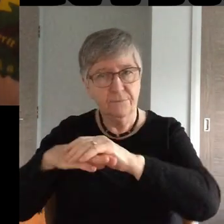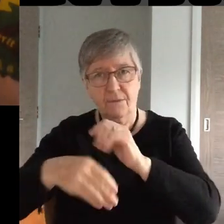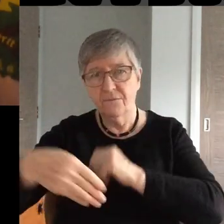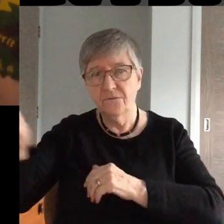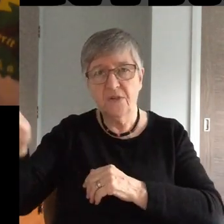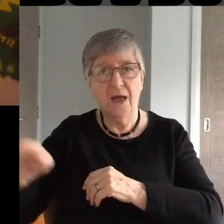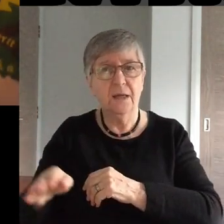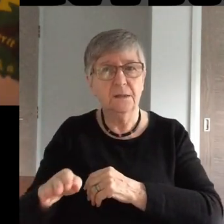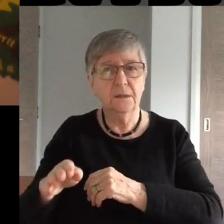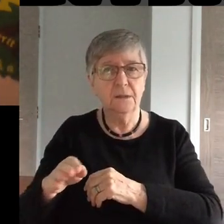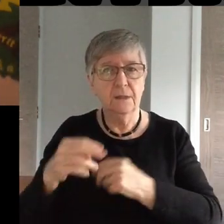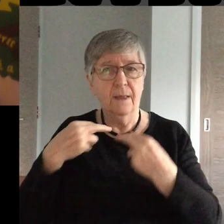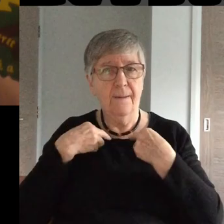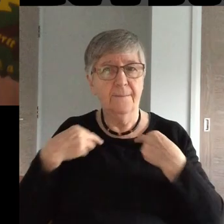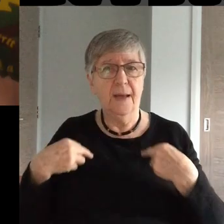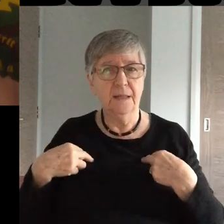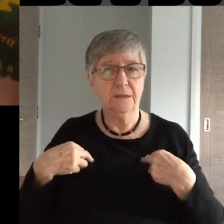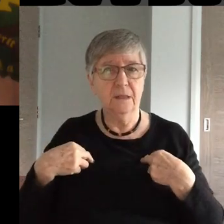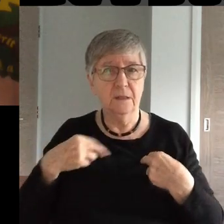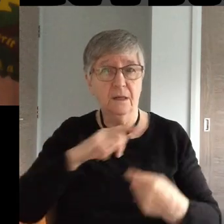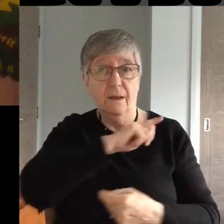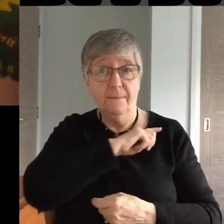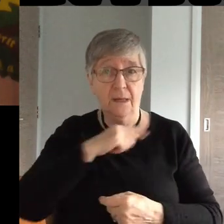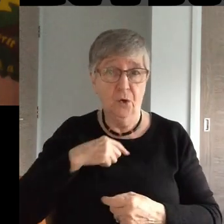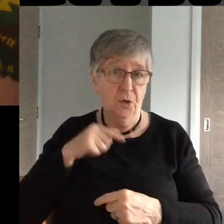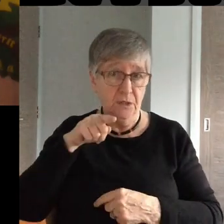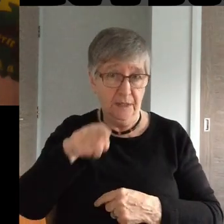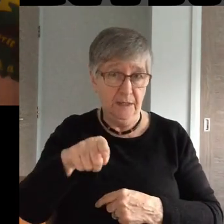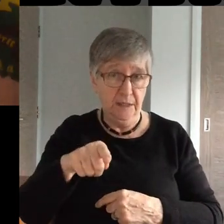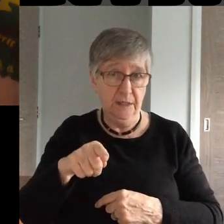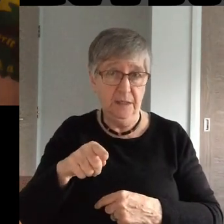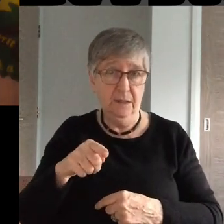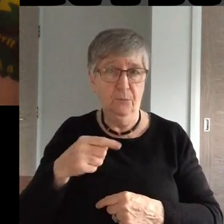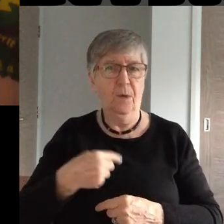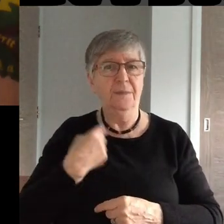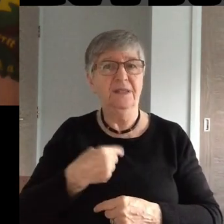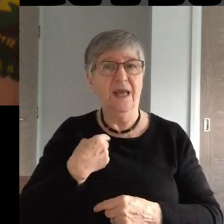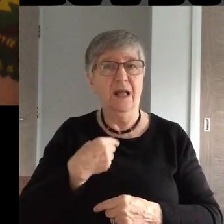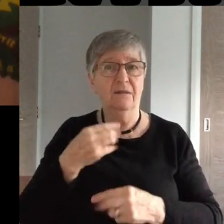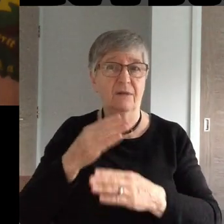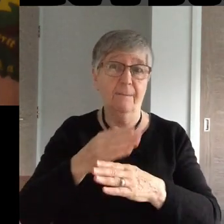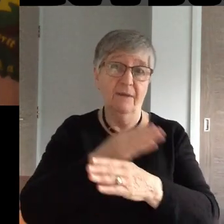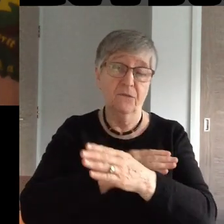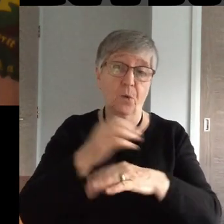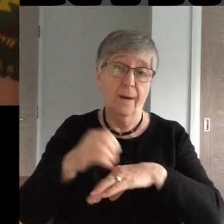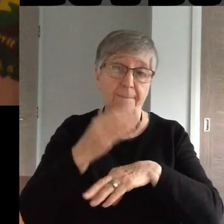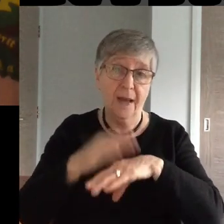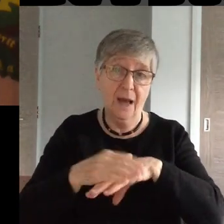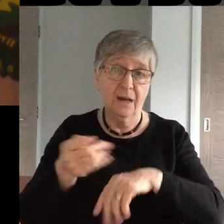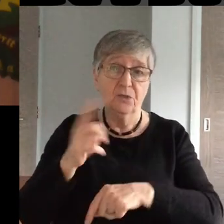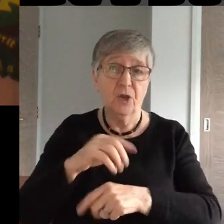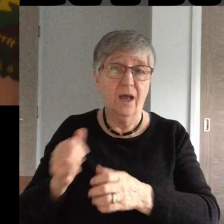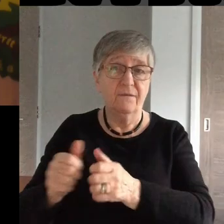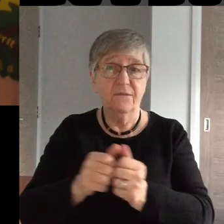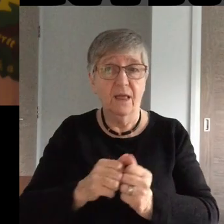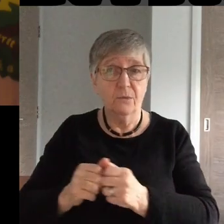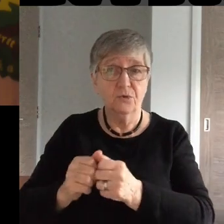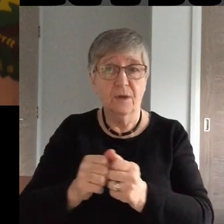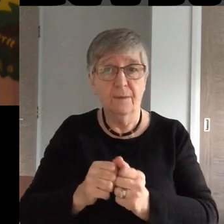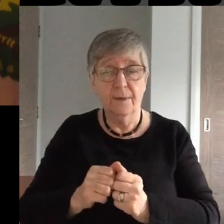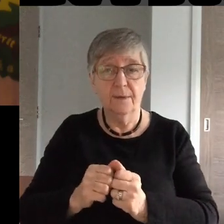very things, for putting his self-ambition and his vain conceit ahead of his marriage and his fellowship.